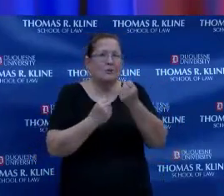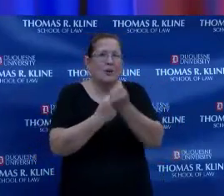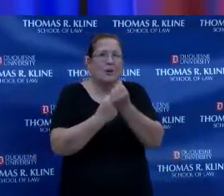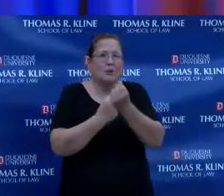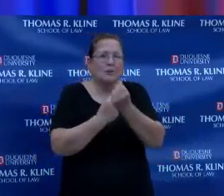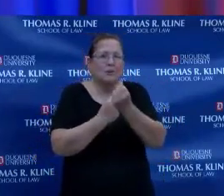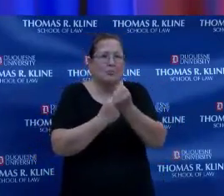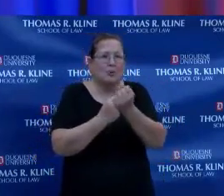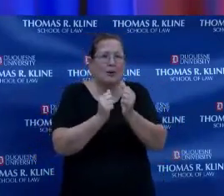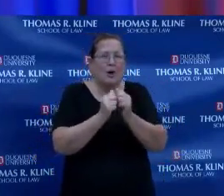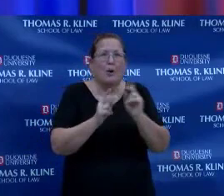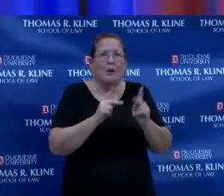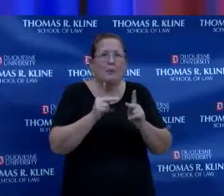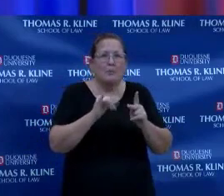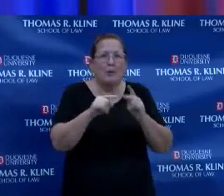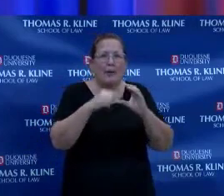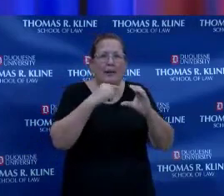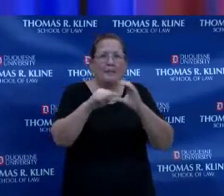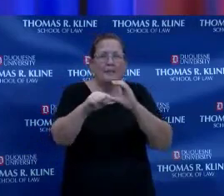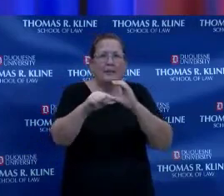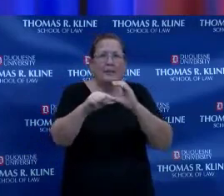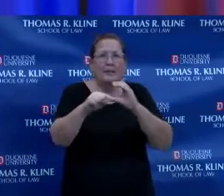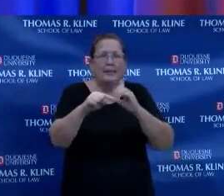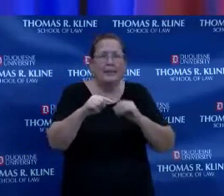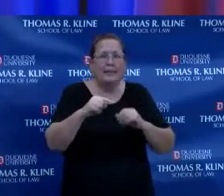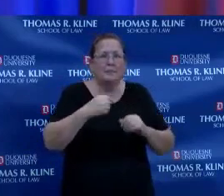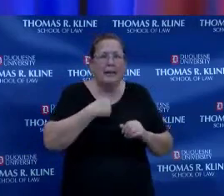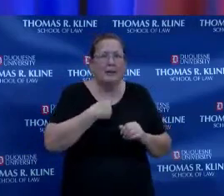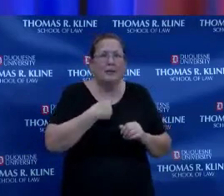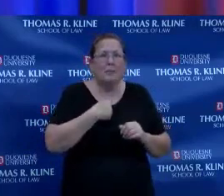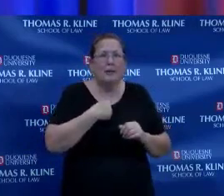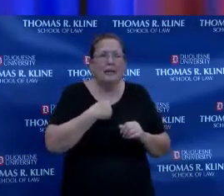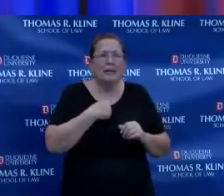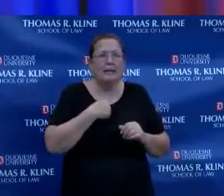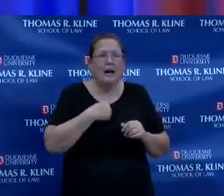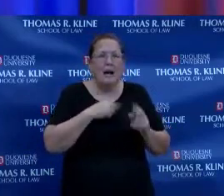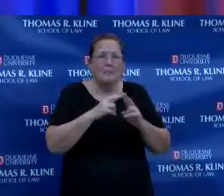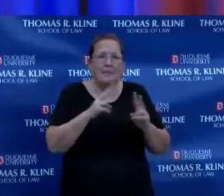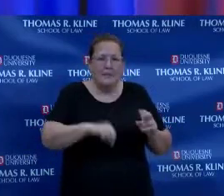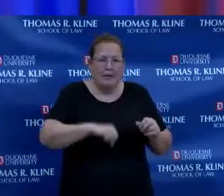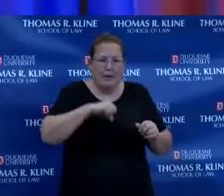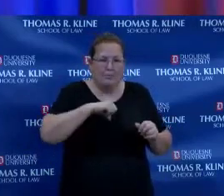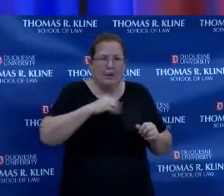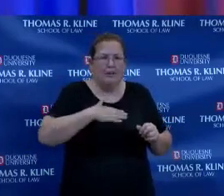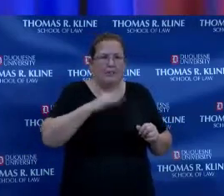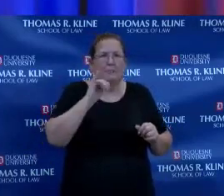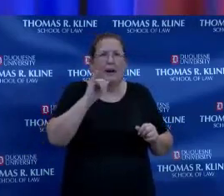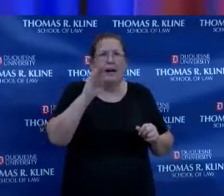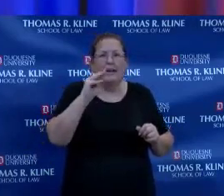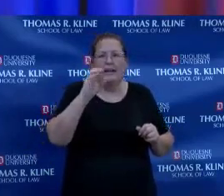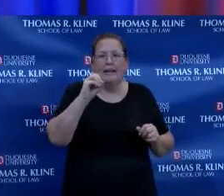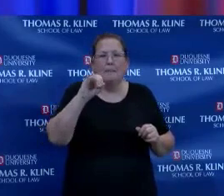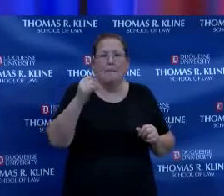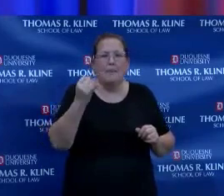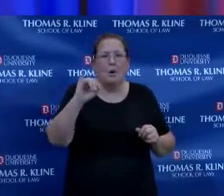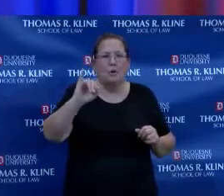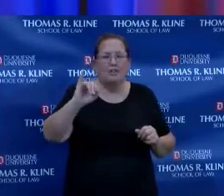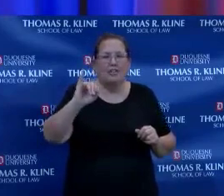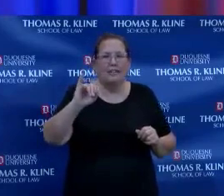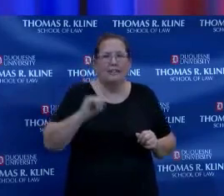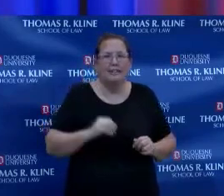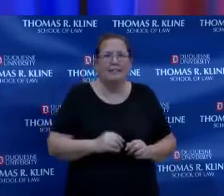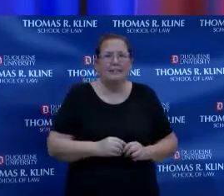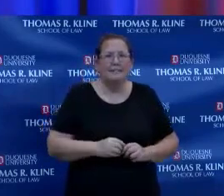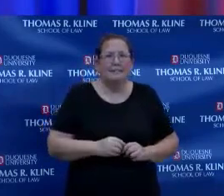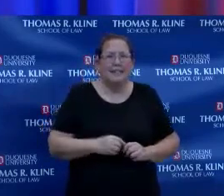me, you'll see my Bitmoji, very proud of my Bitmoji. Brittany Schoenbeck did my Bitmoji for me,